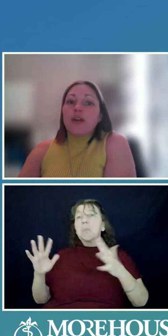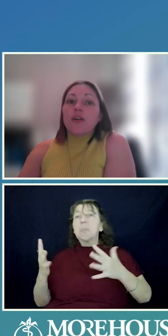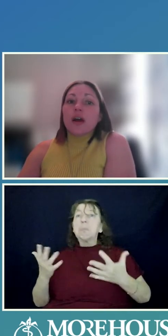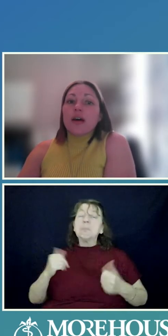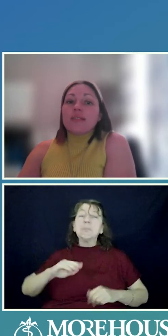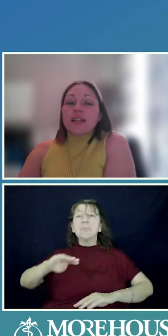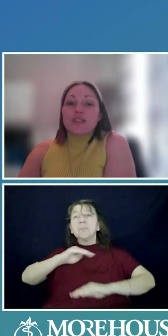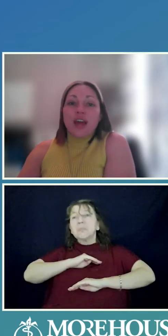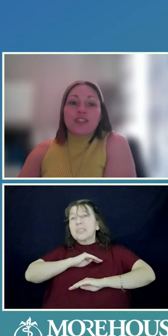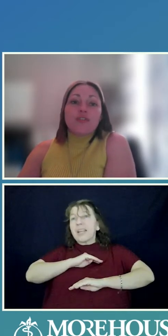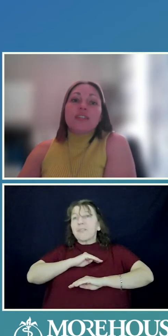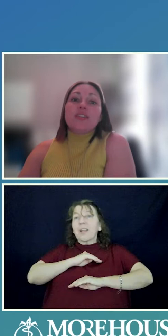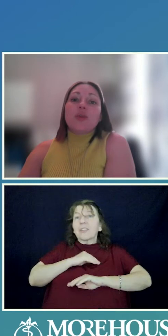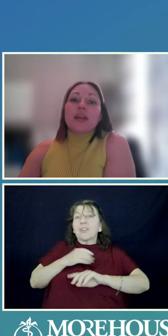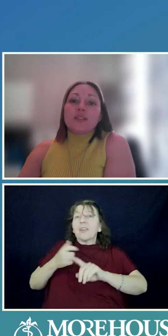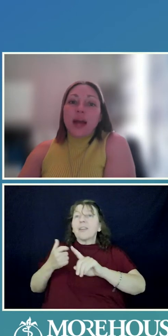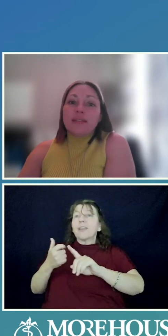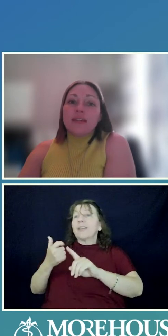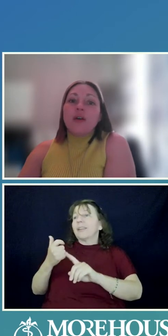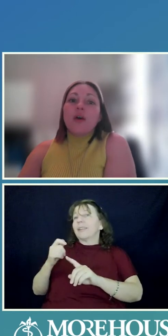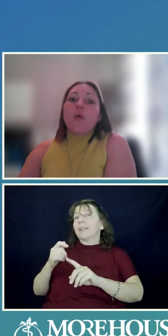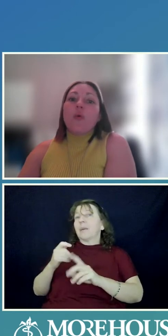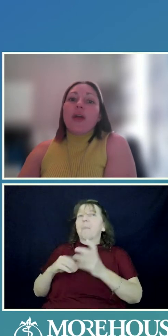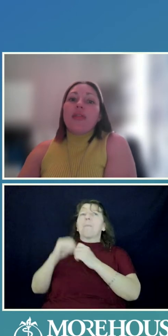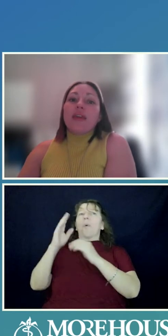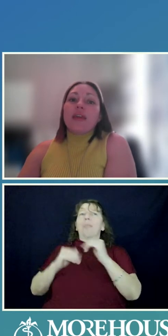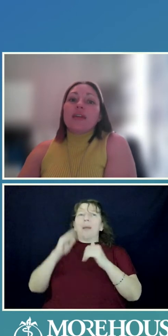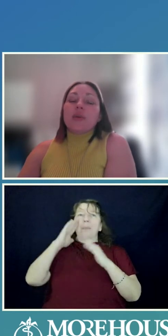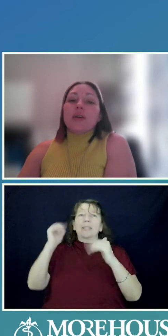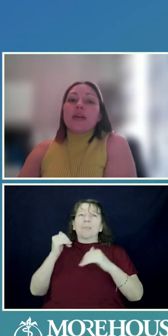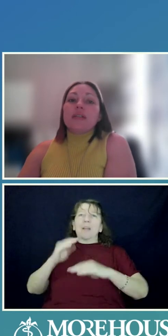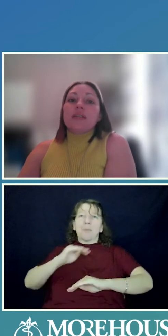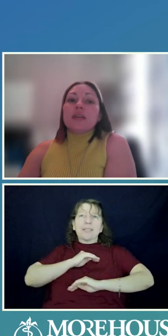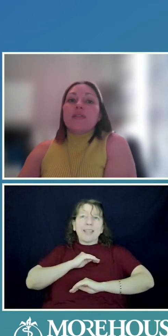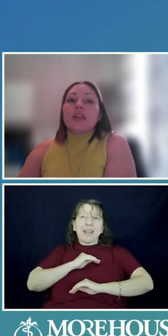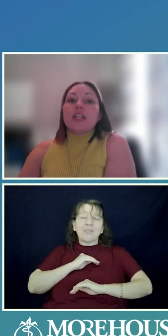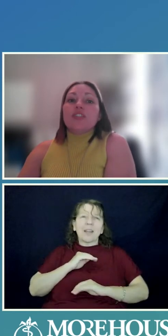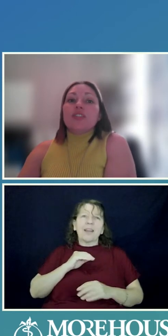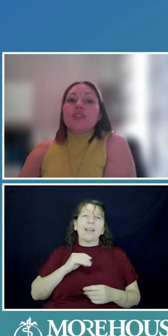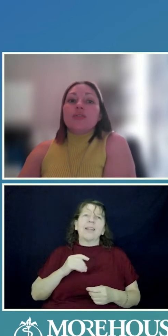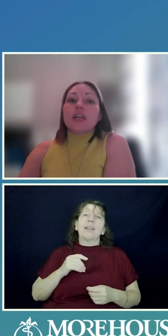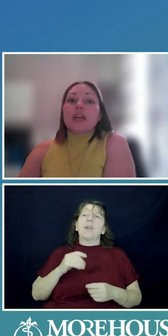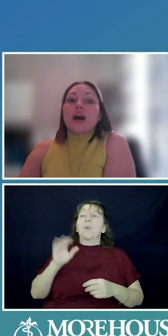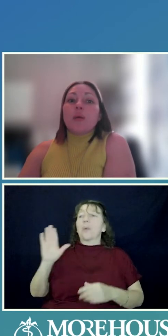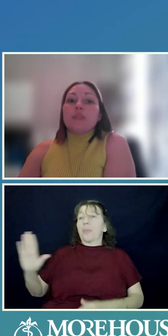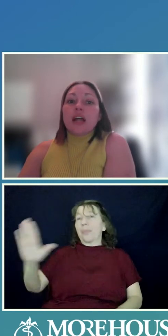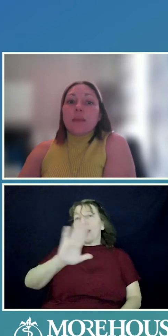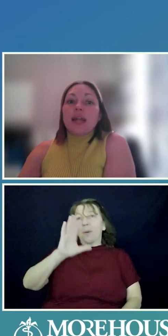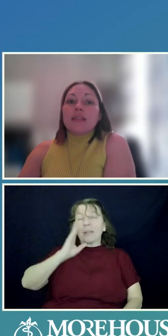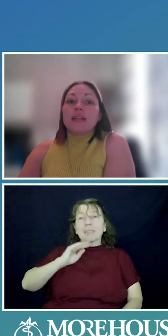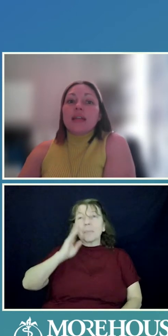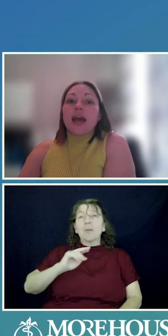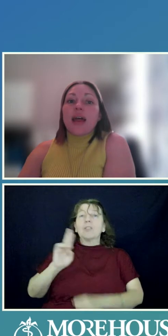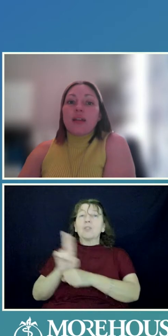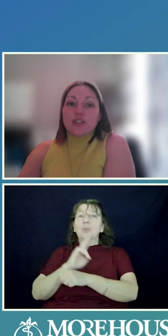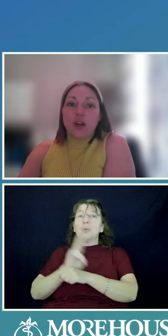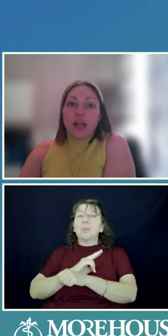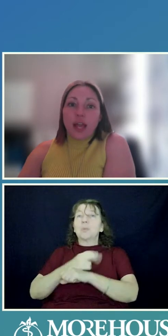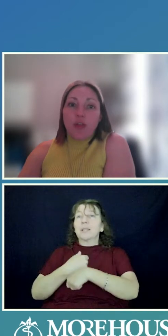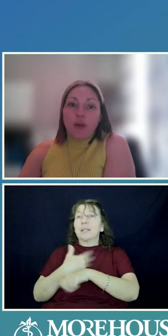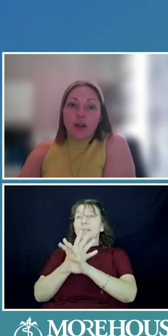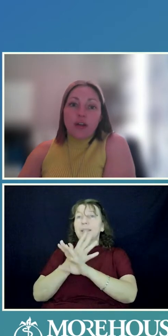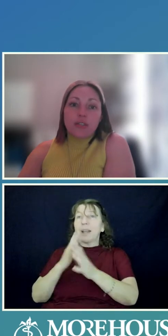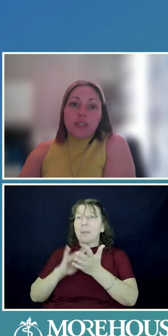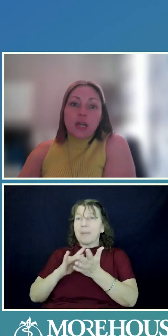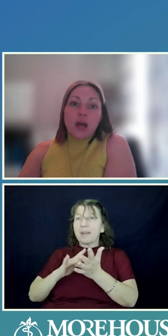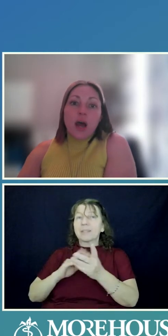were higher satisfaction rates than we expected with the experiences of clinicians using telemedicine and electronic